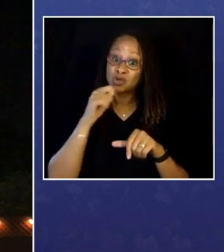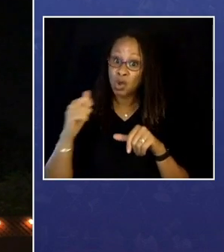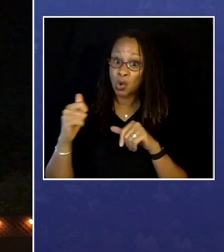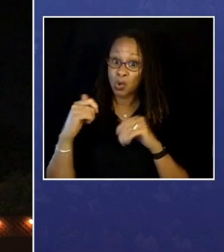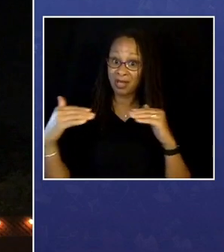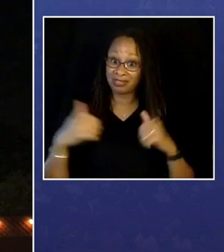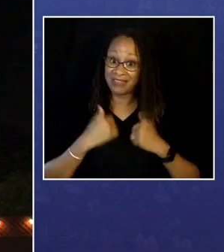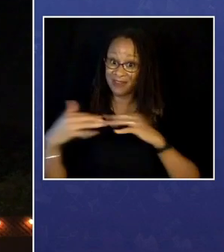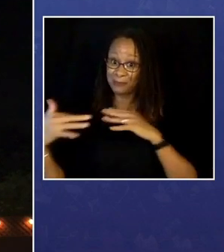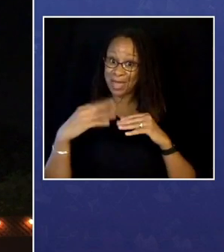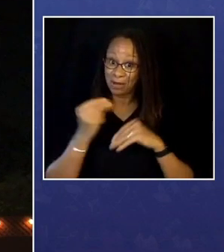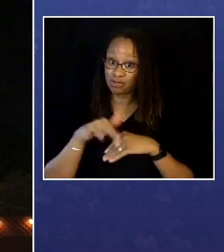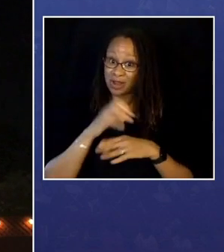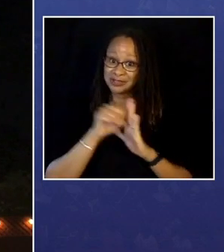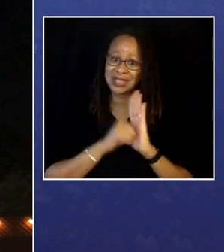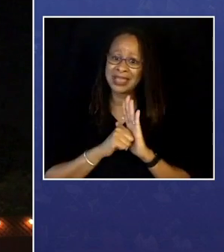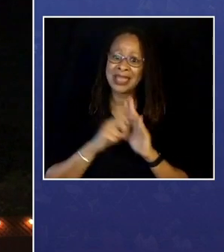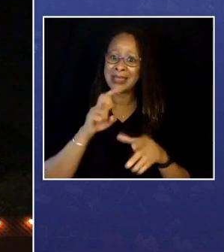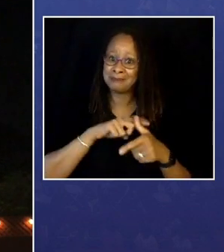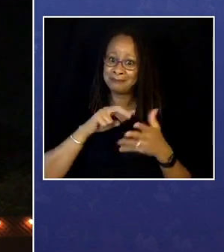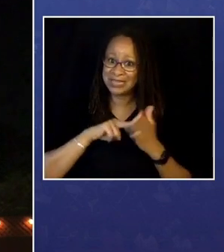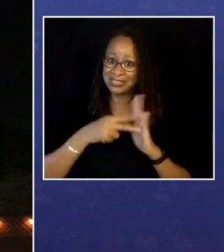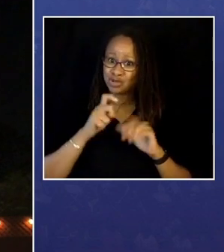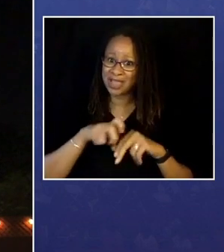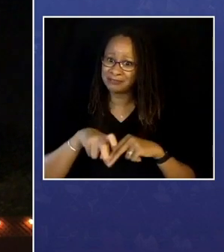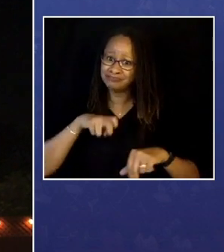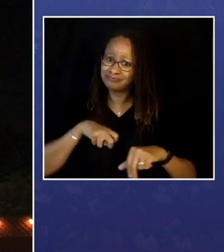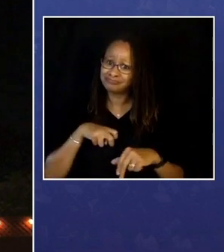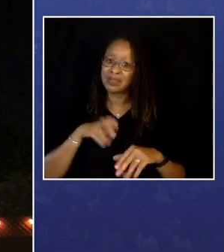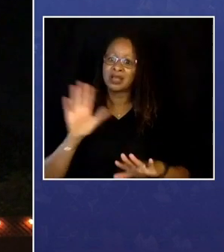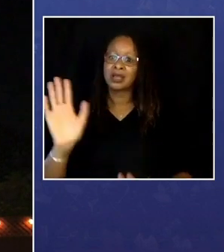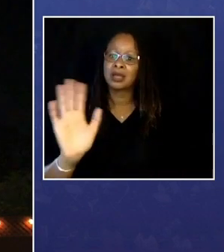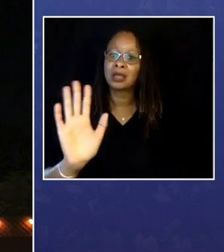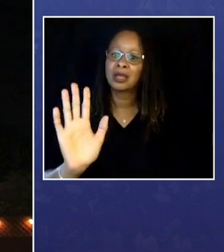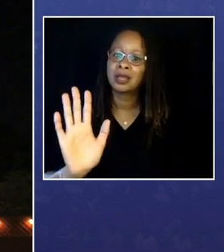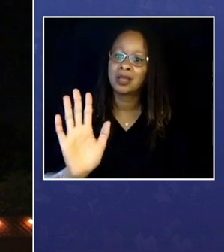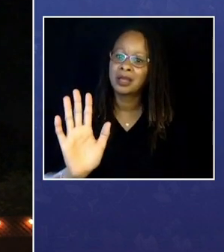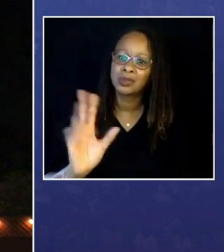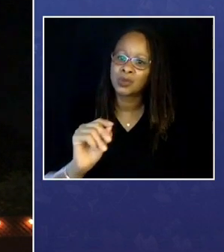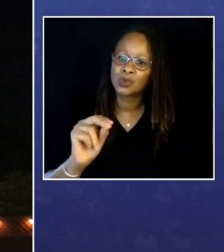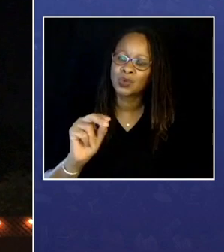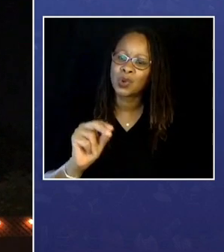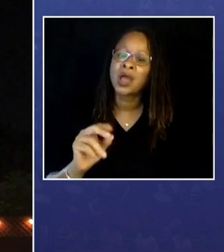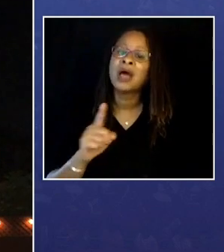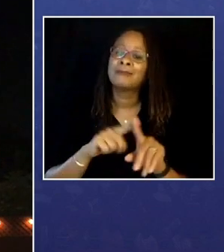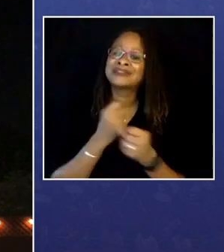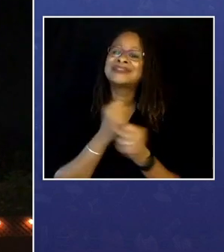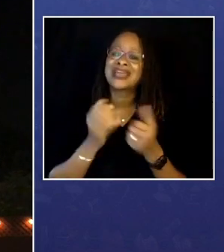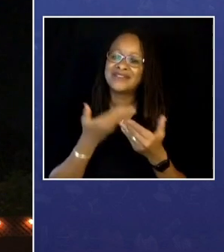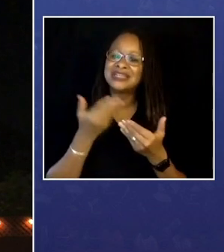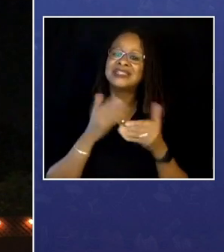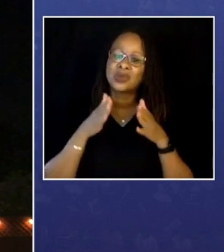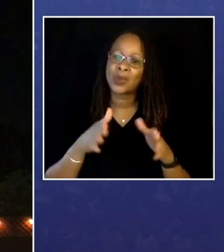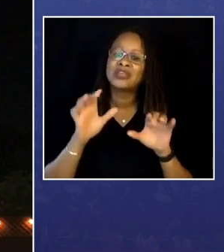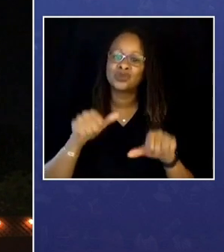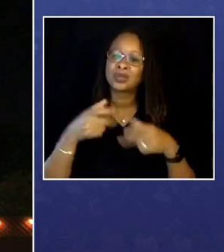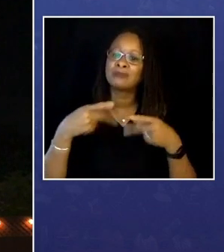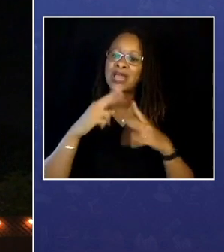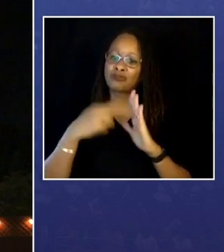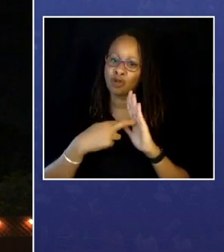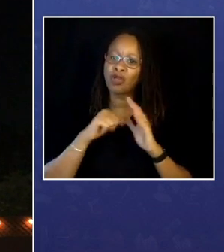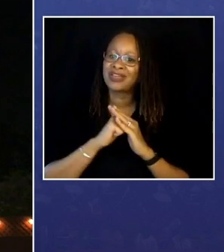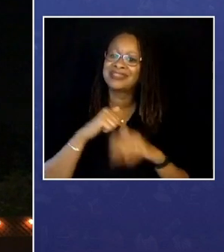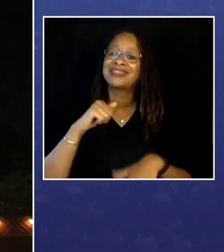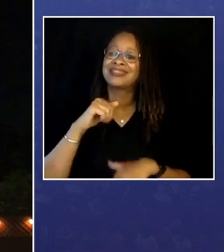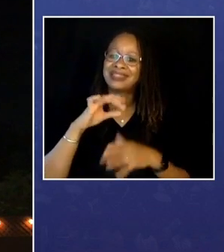you get to sit out this election. Nah, it don't work like that. Look, there's a safe, easy way you can play a big role in the places that will decide this election, no matter where you